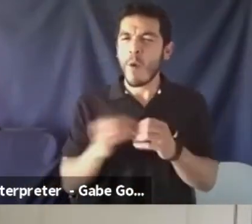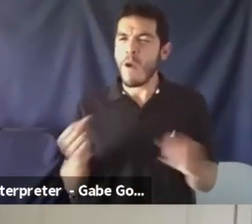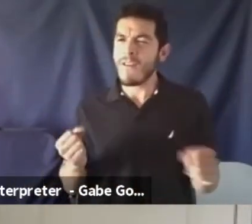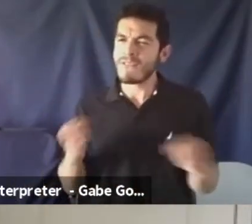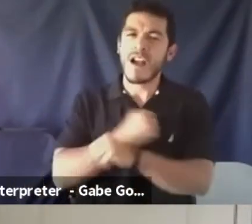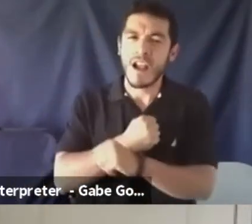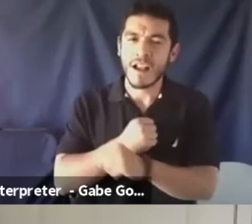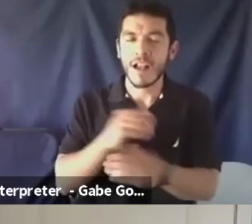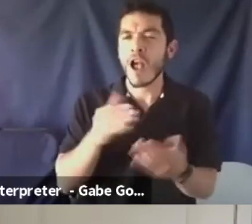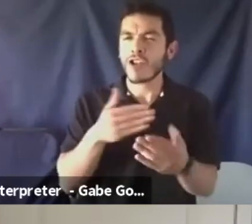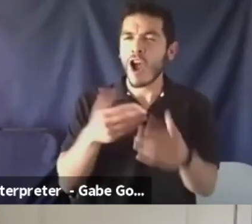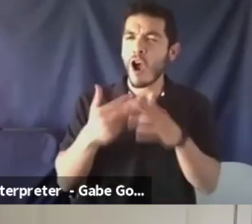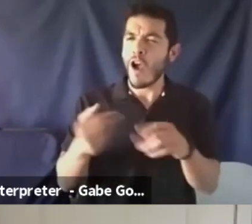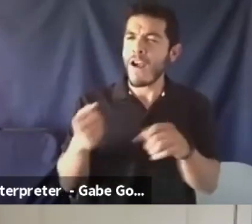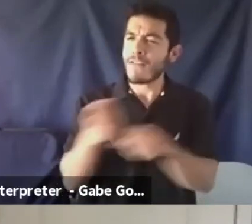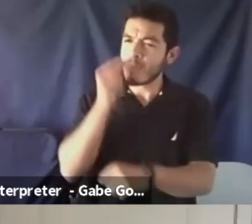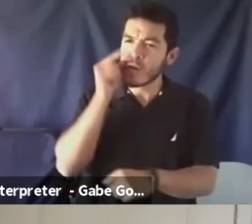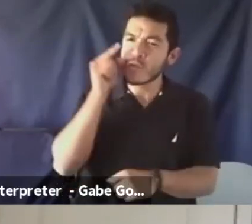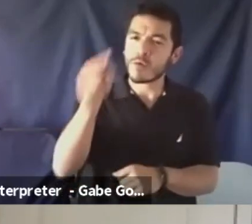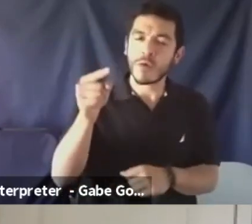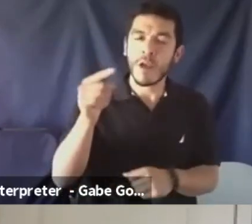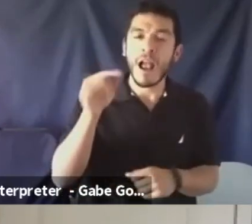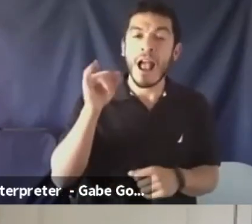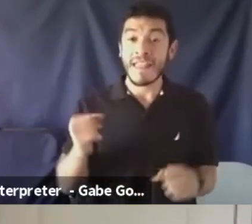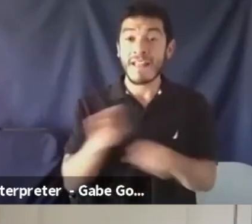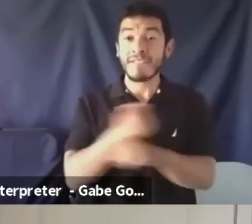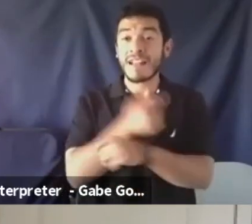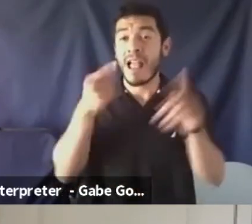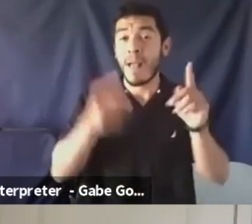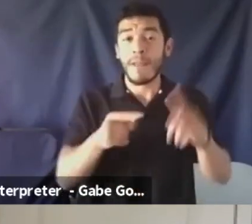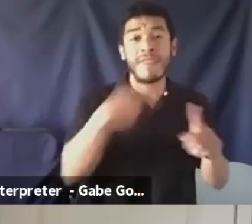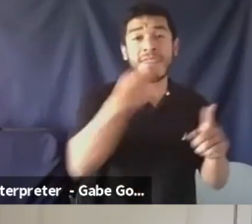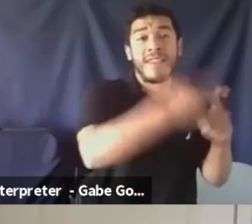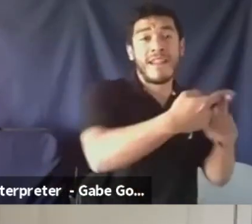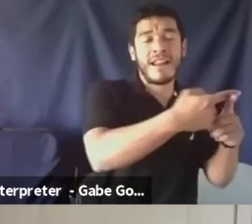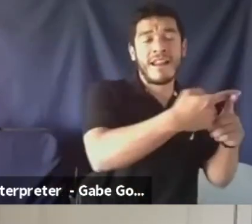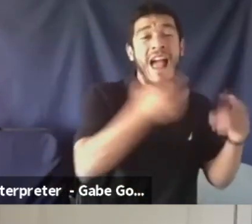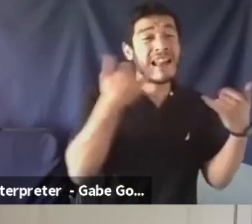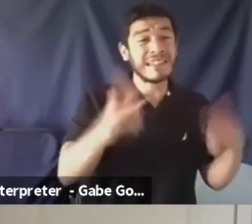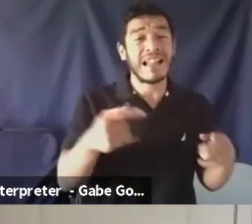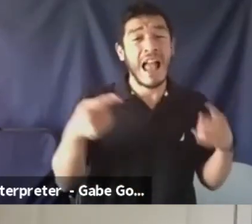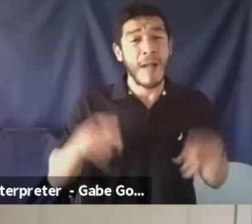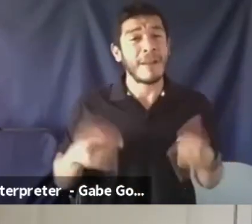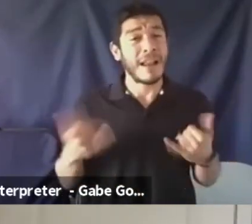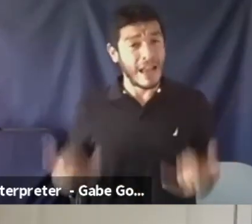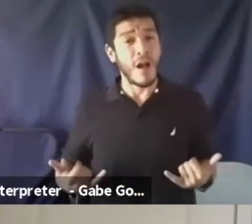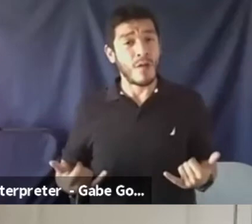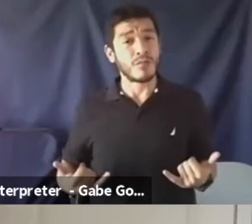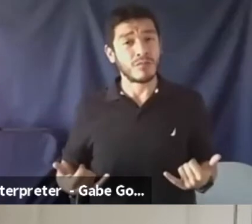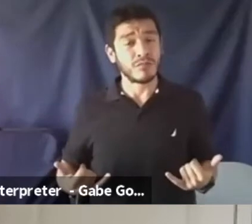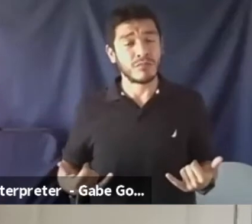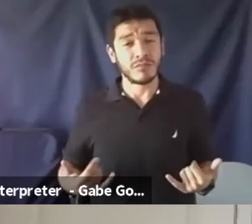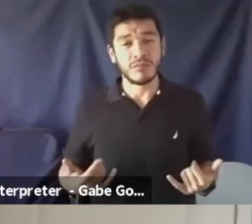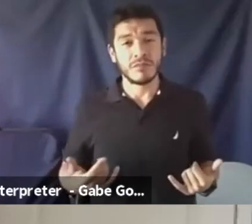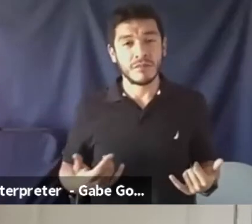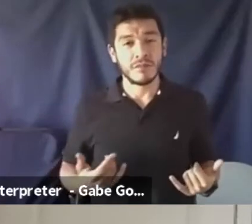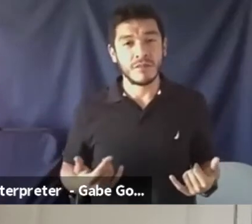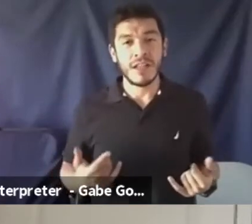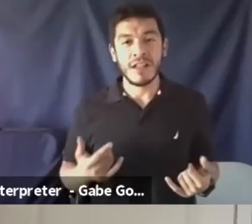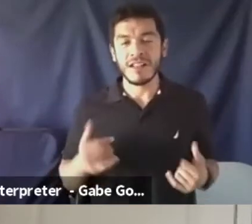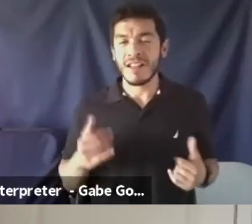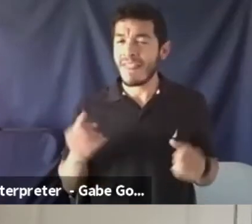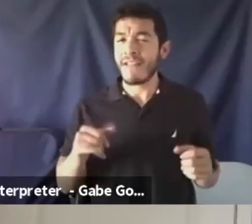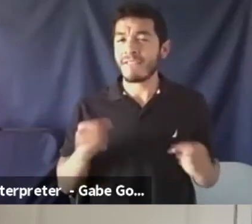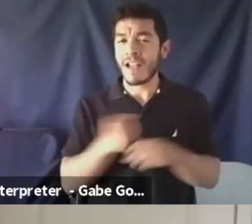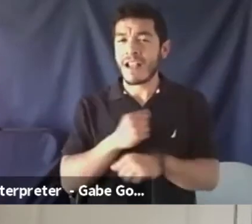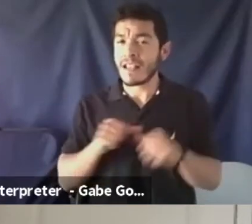You, and it's a fight that was happening then and that's still happening now. You know what I'm saying? And so we wanted it to